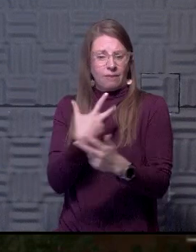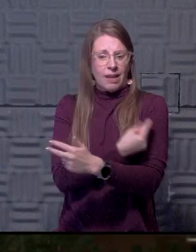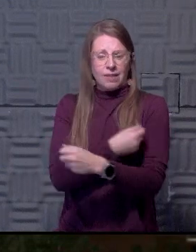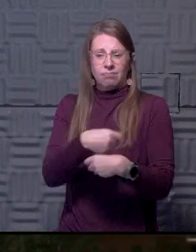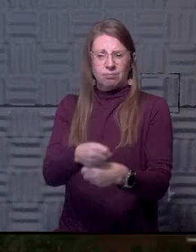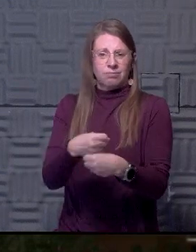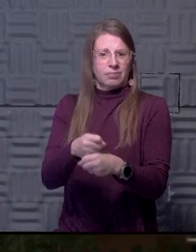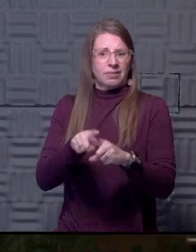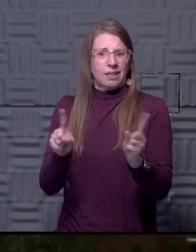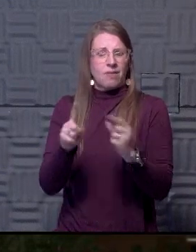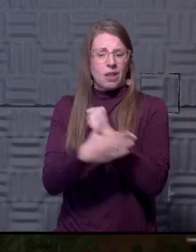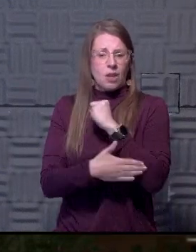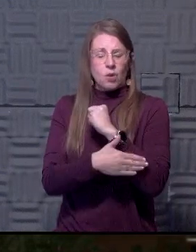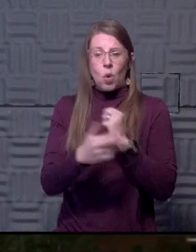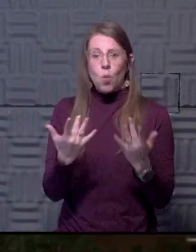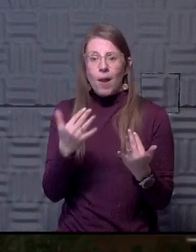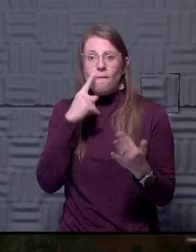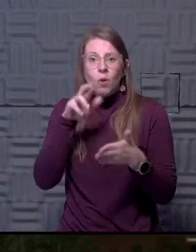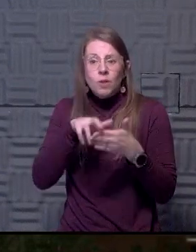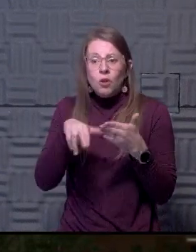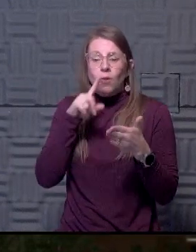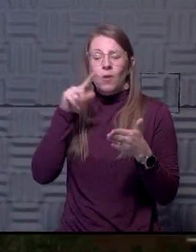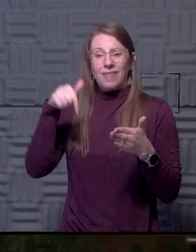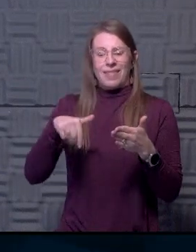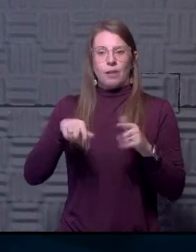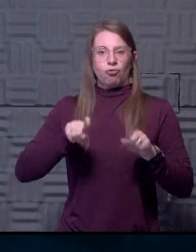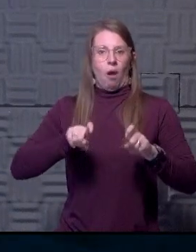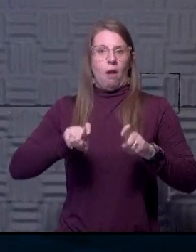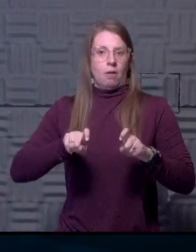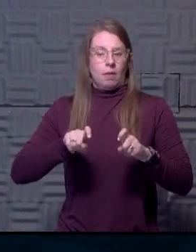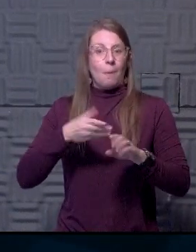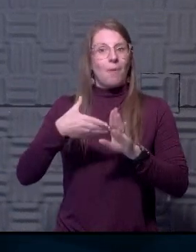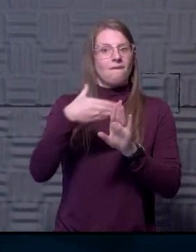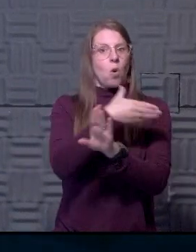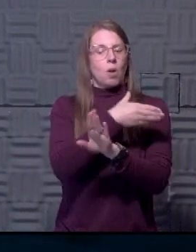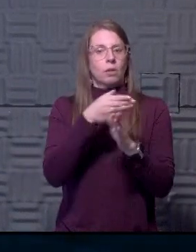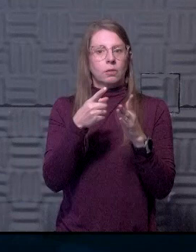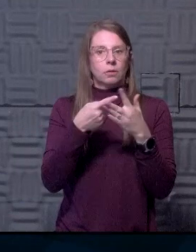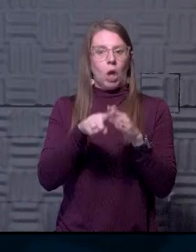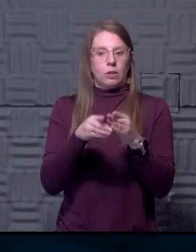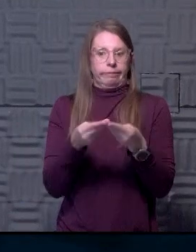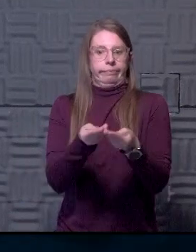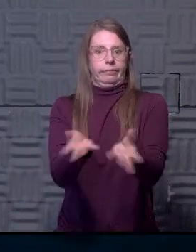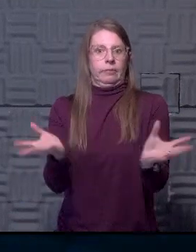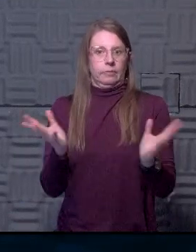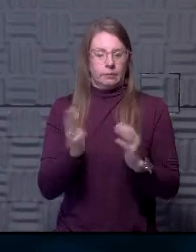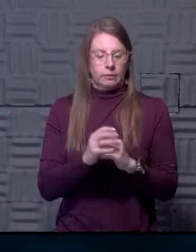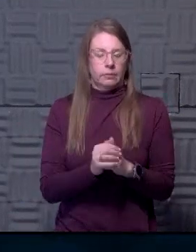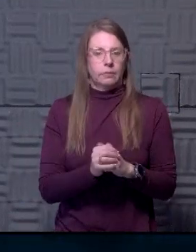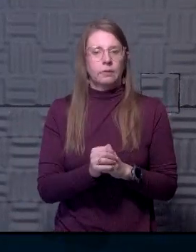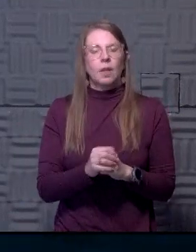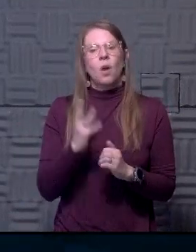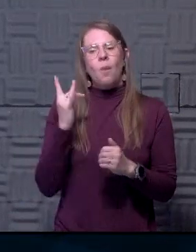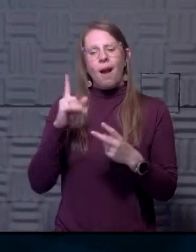and it's basically just waiting for the results of this trial that we're doing before it starts getting distributed. So talk to us